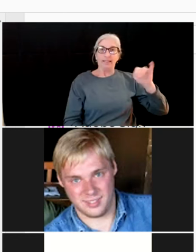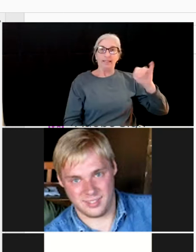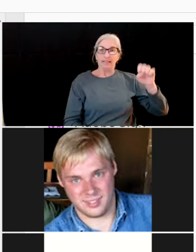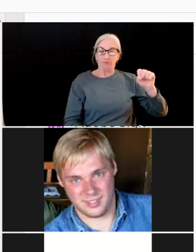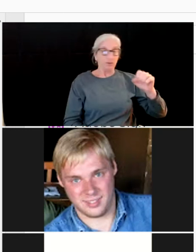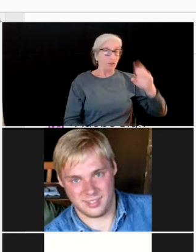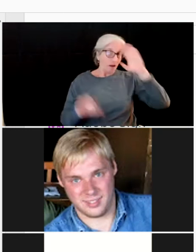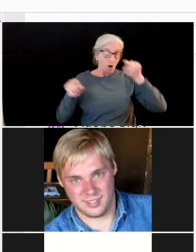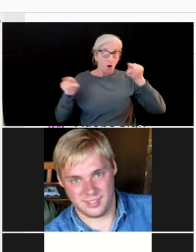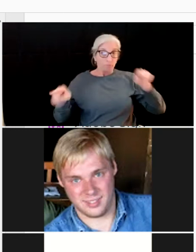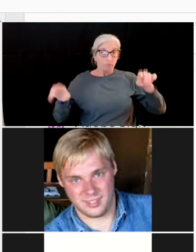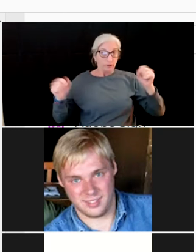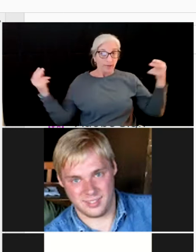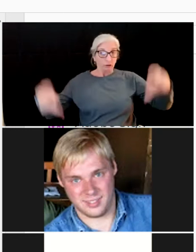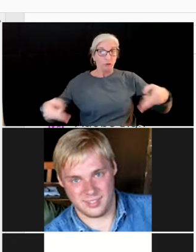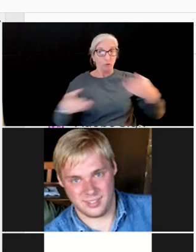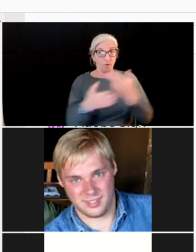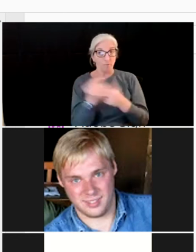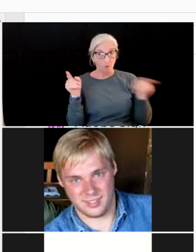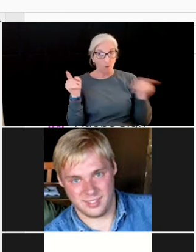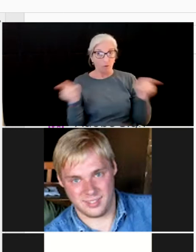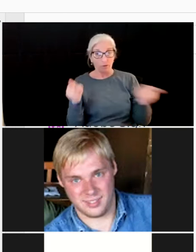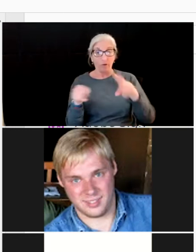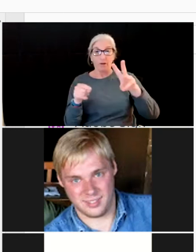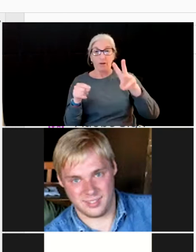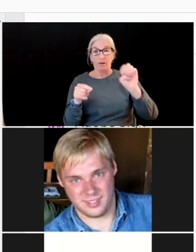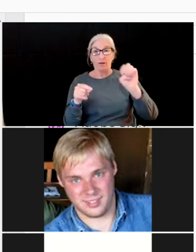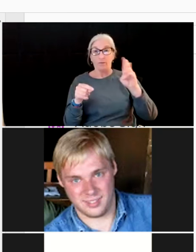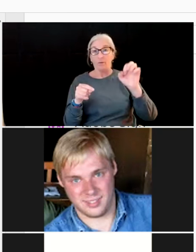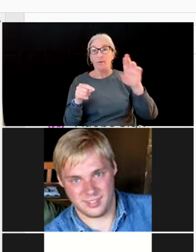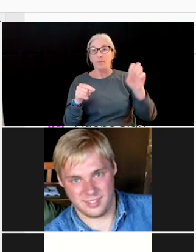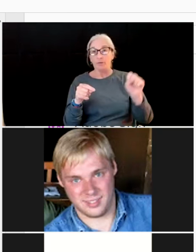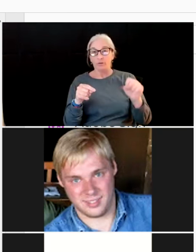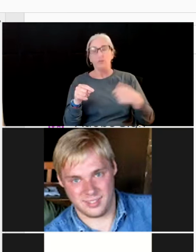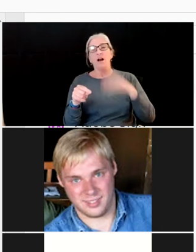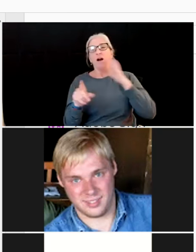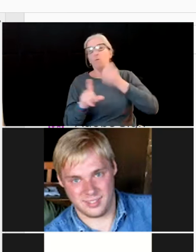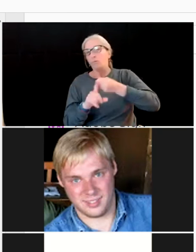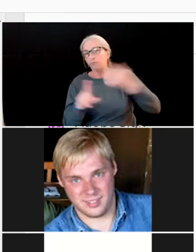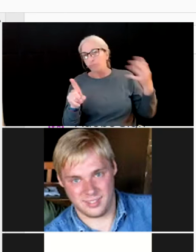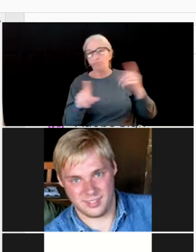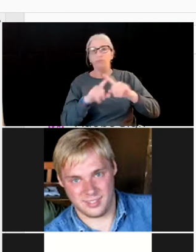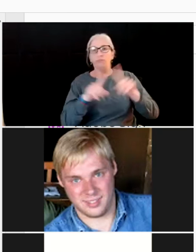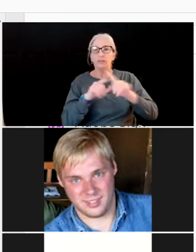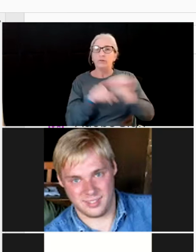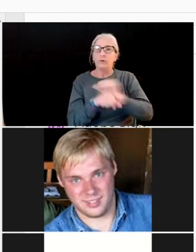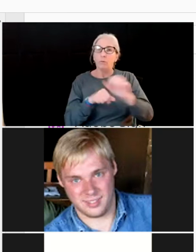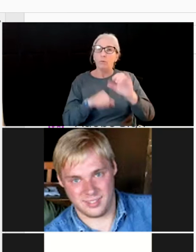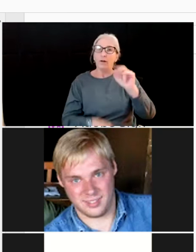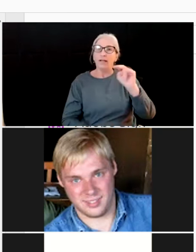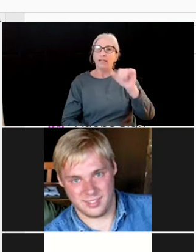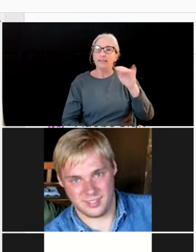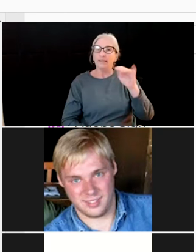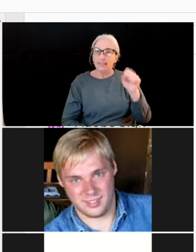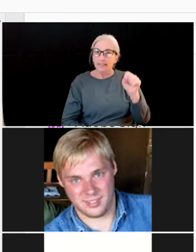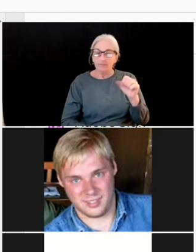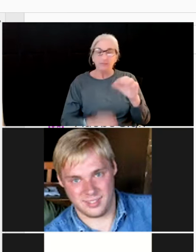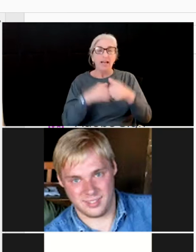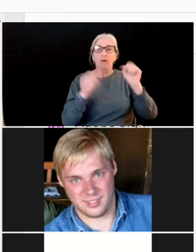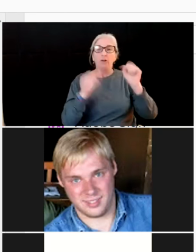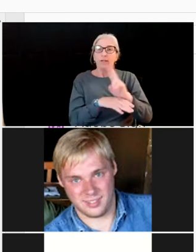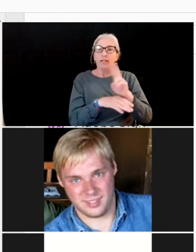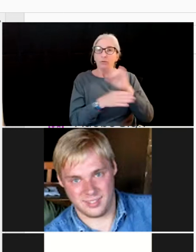I'm going to dive a little bit deeper into the different work incentives that are available to folks, how they can be used to reduce countable income